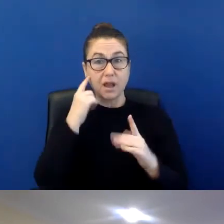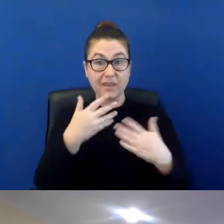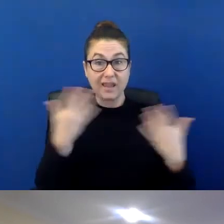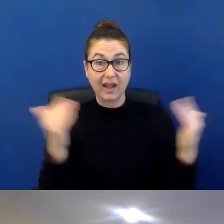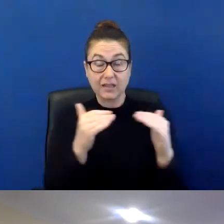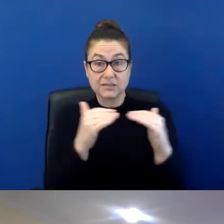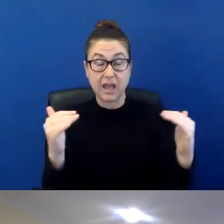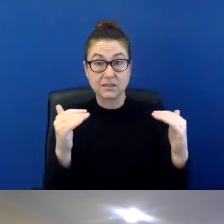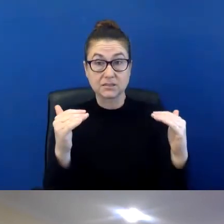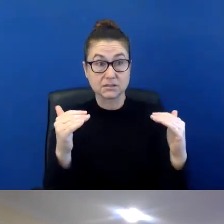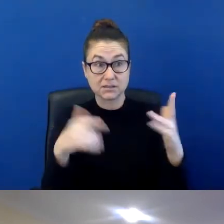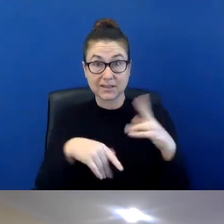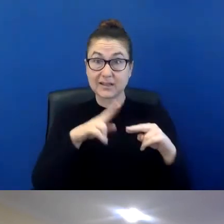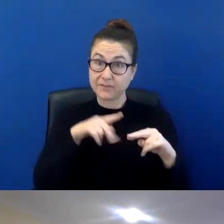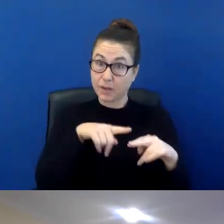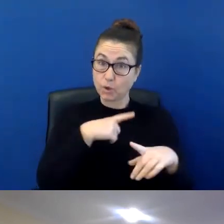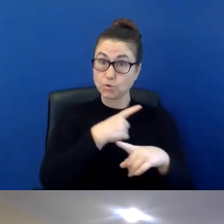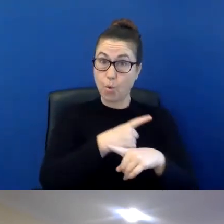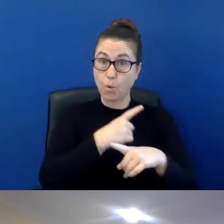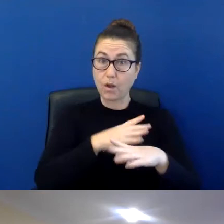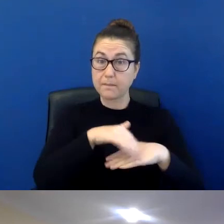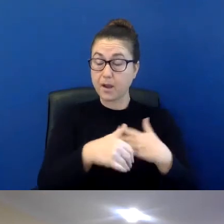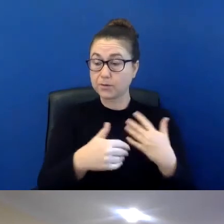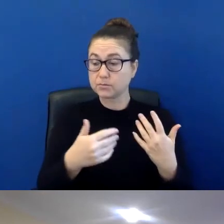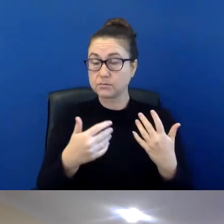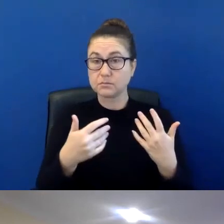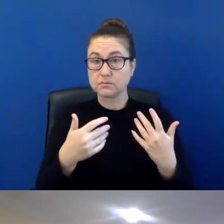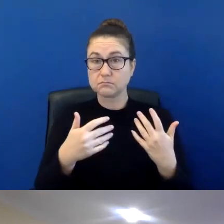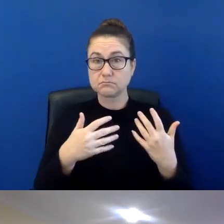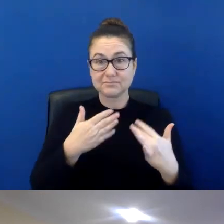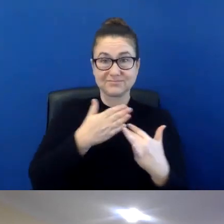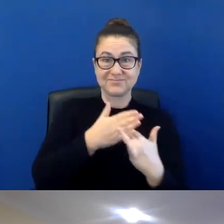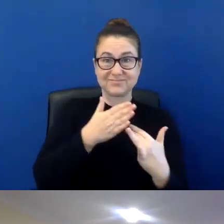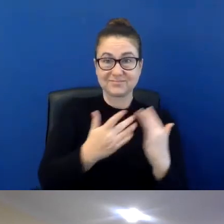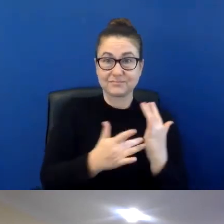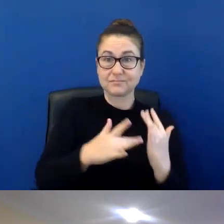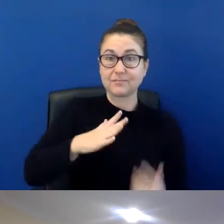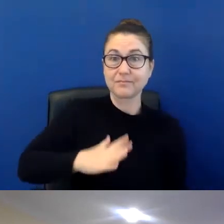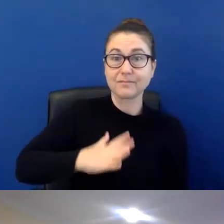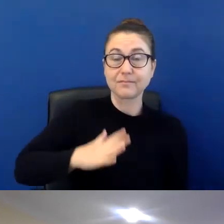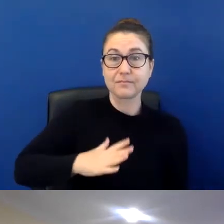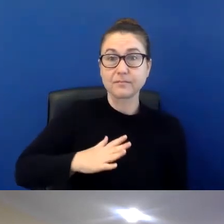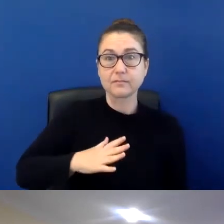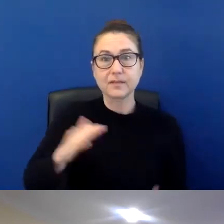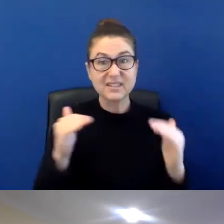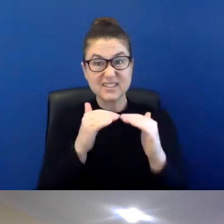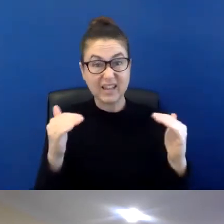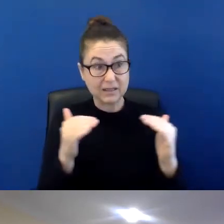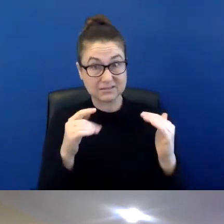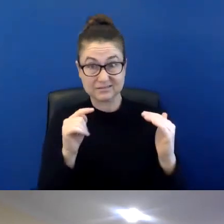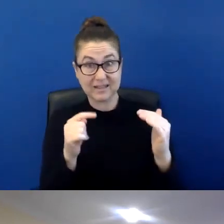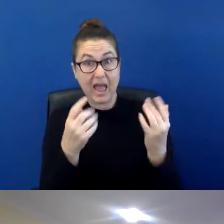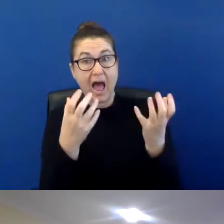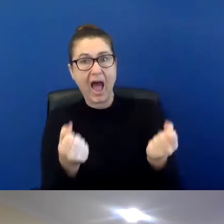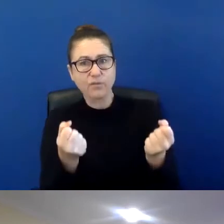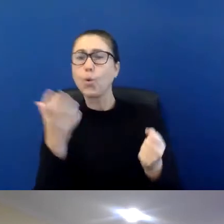which highlights, the need for accessible technology, even having a standard,